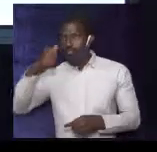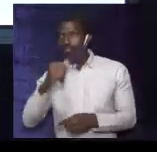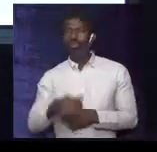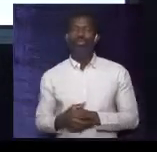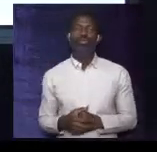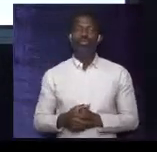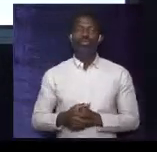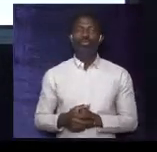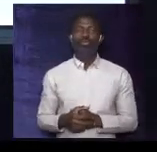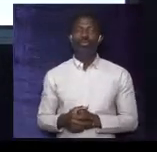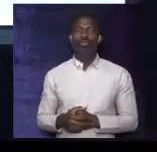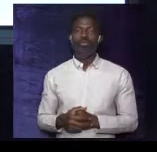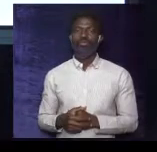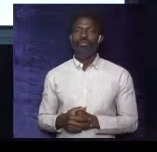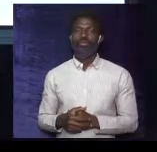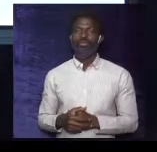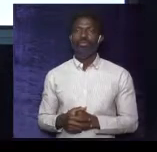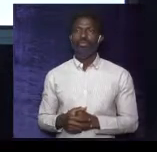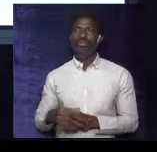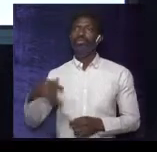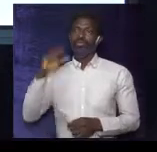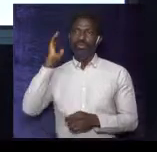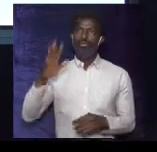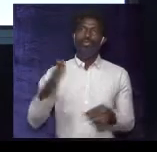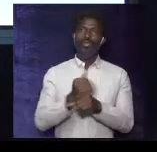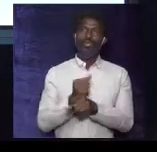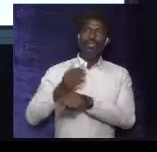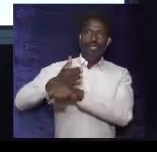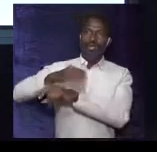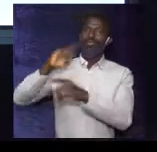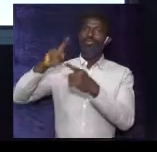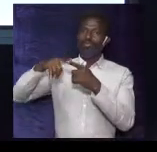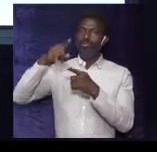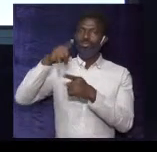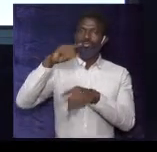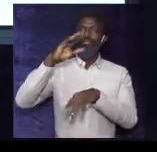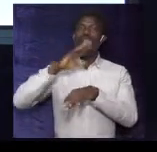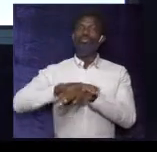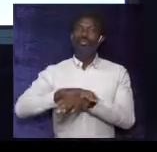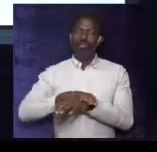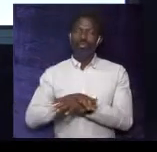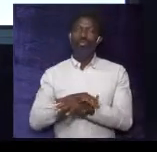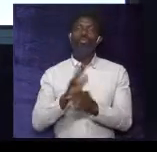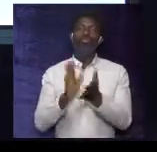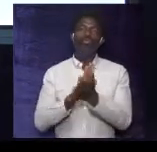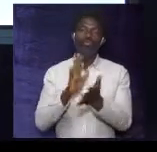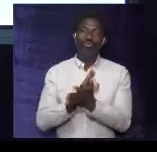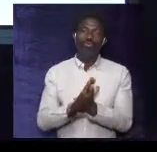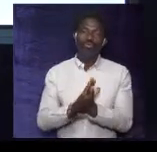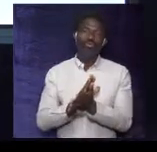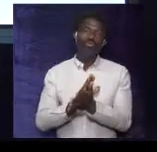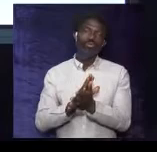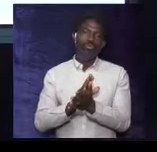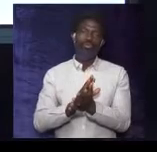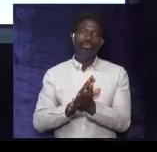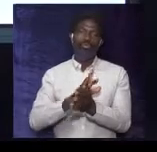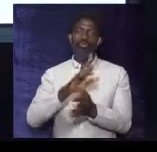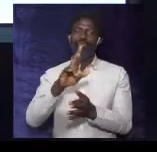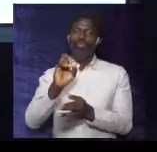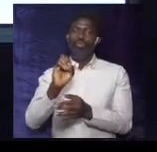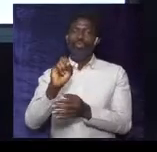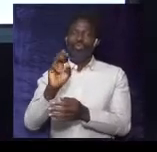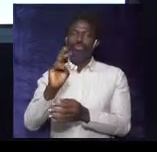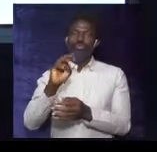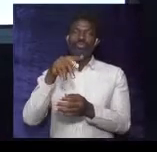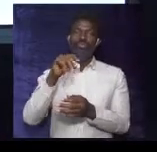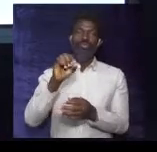tomorrow. We will get across to you tomorrow. We will get across to you on